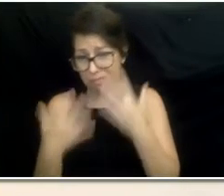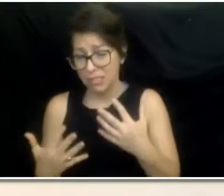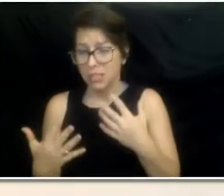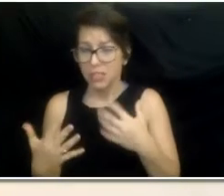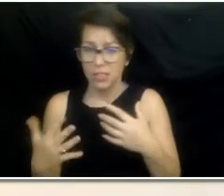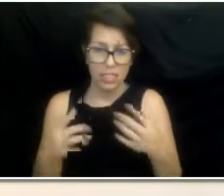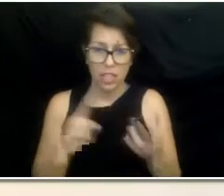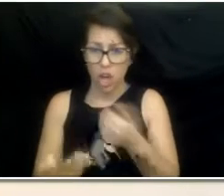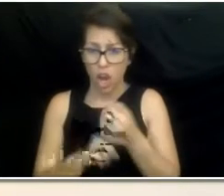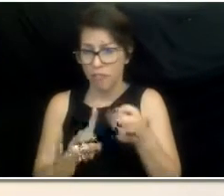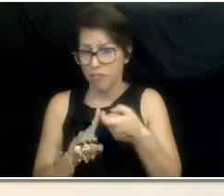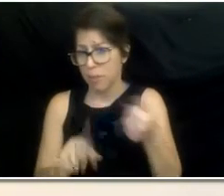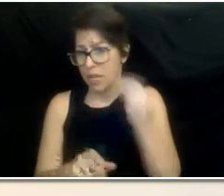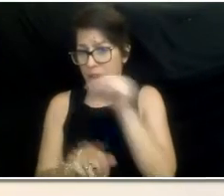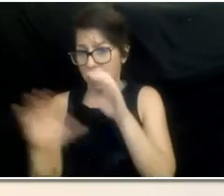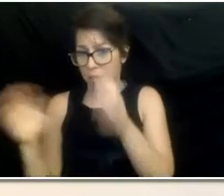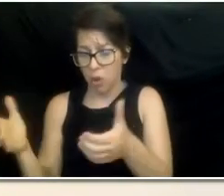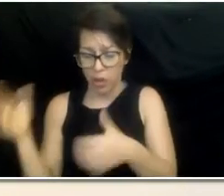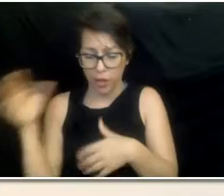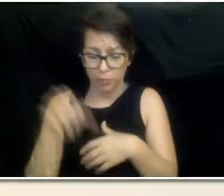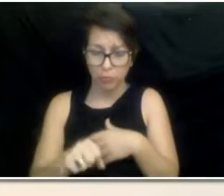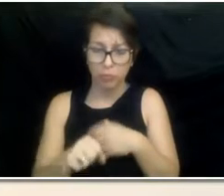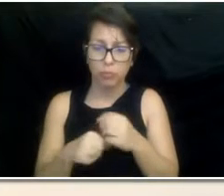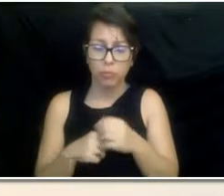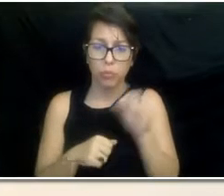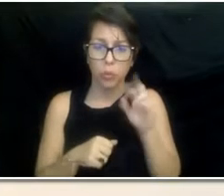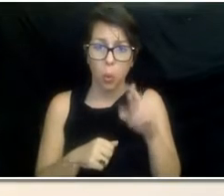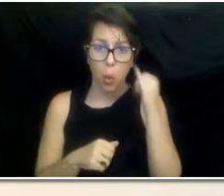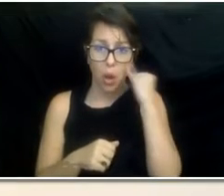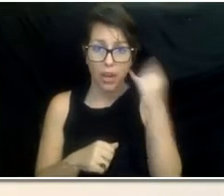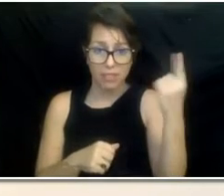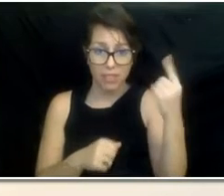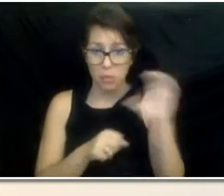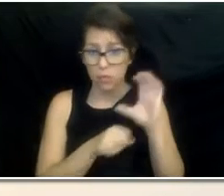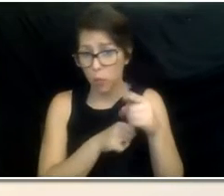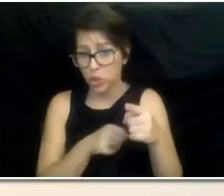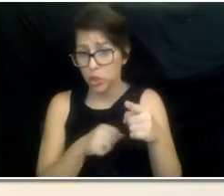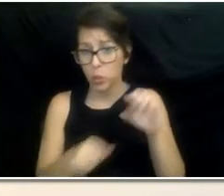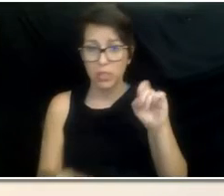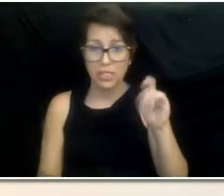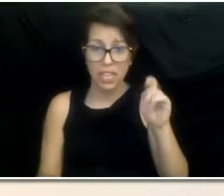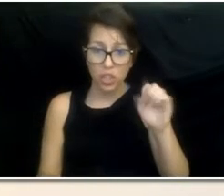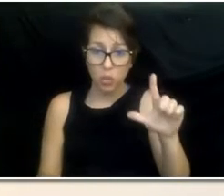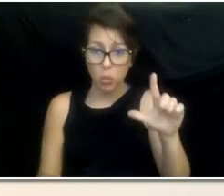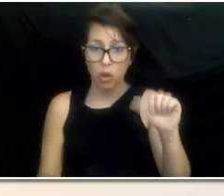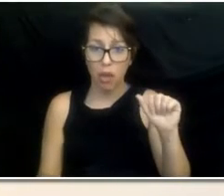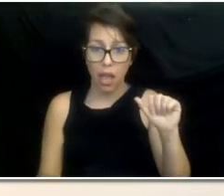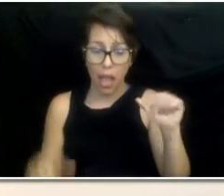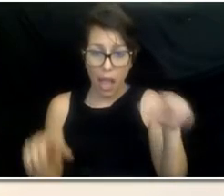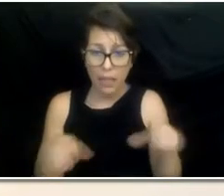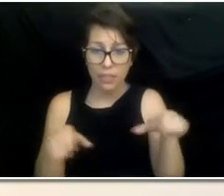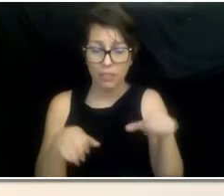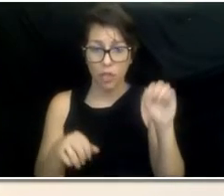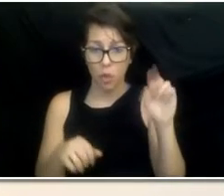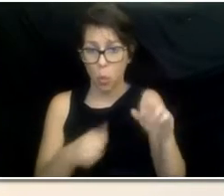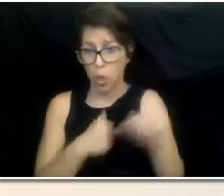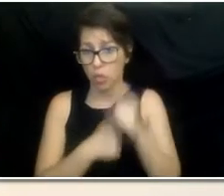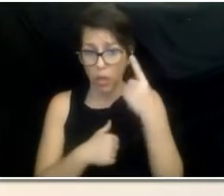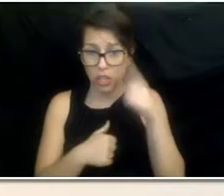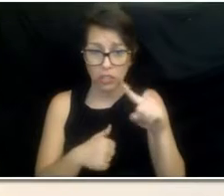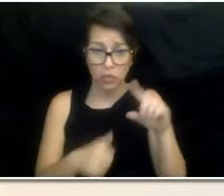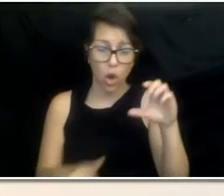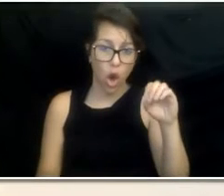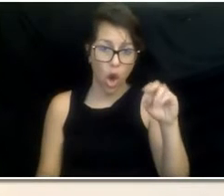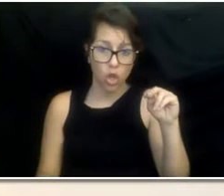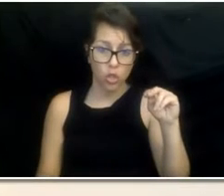needing food access to support you and your children yet your abuser has taken control and powers to the next level and is holding on